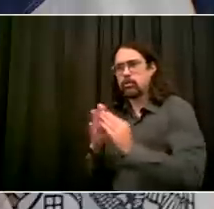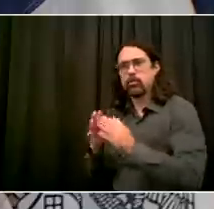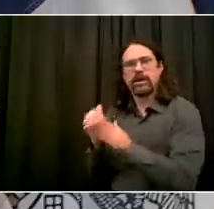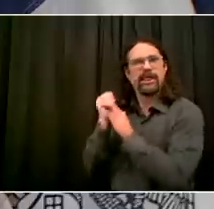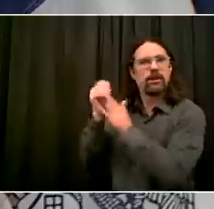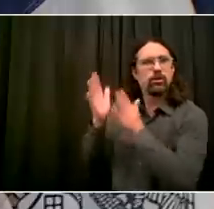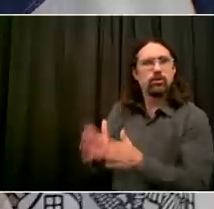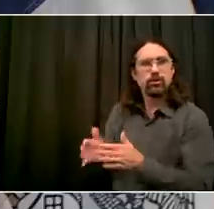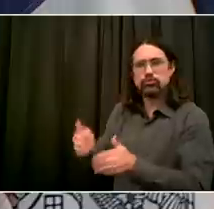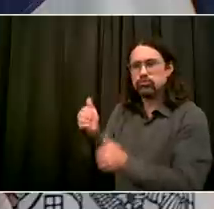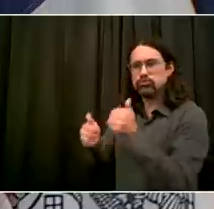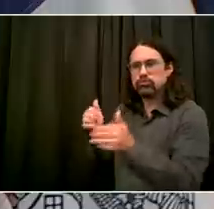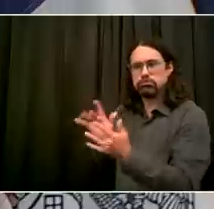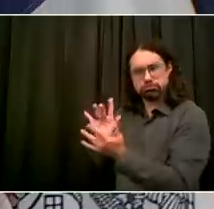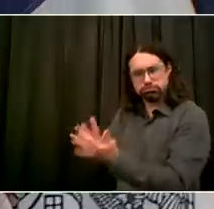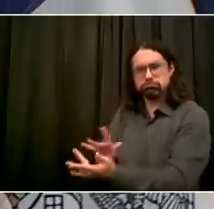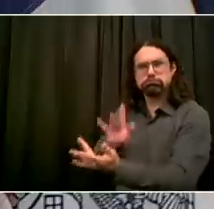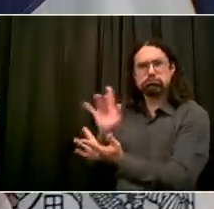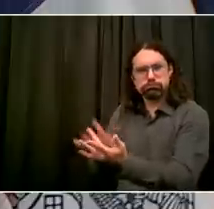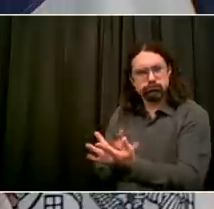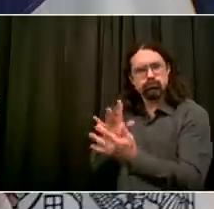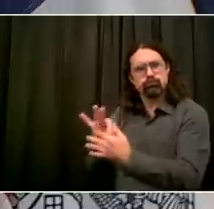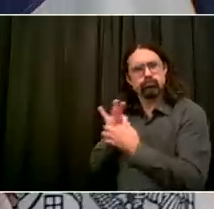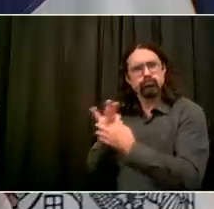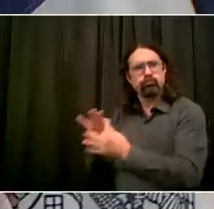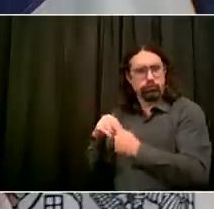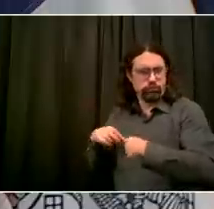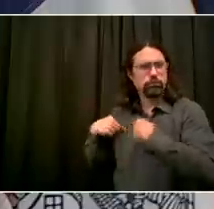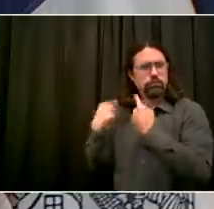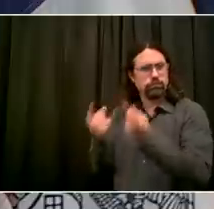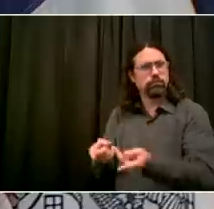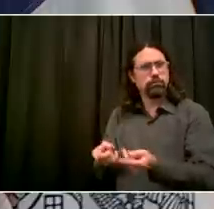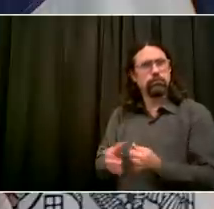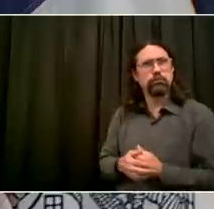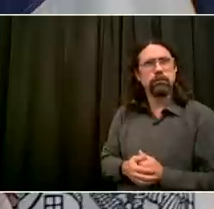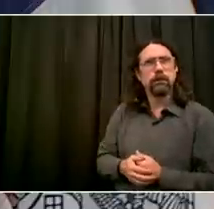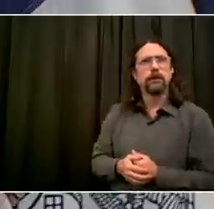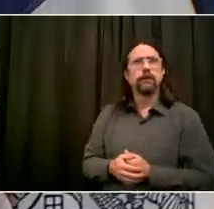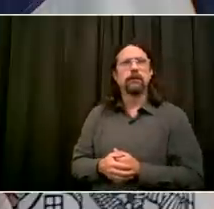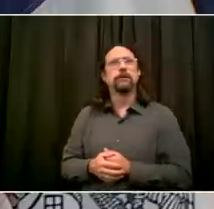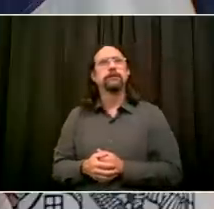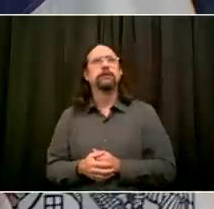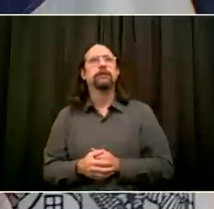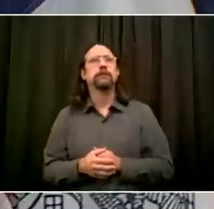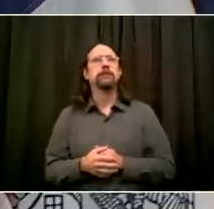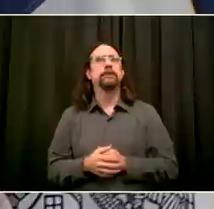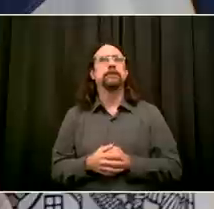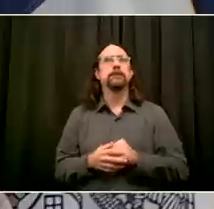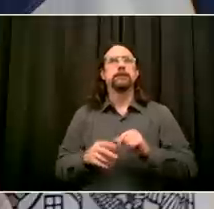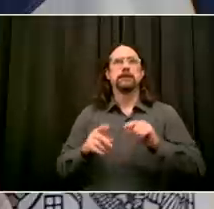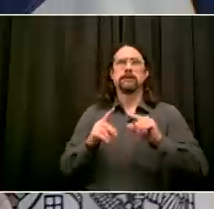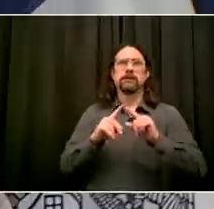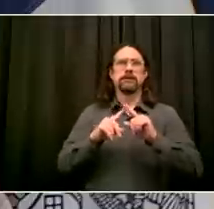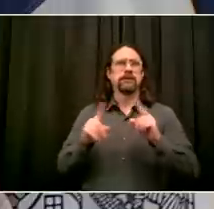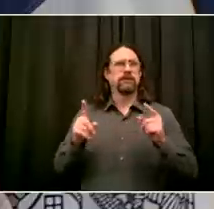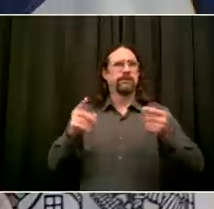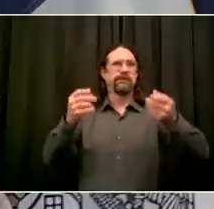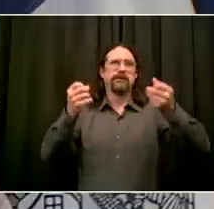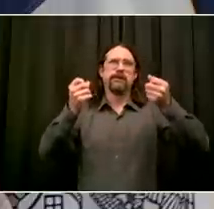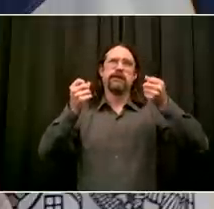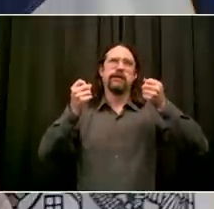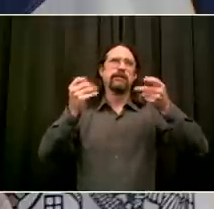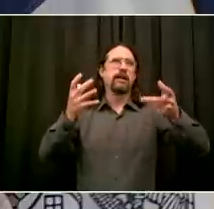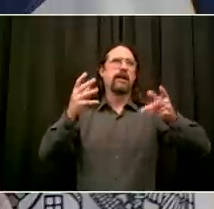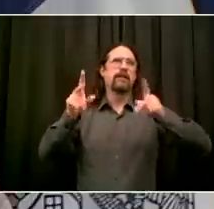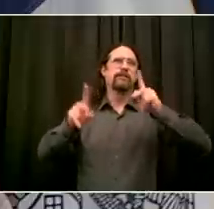Dr. Katz and our other healthcare leadership gave a press conference a week or two ago, and it was interrupted by a